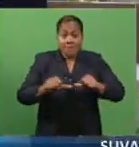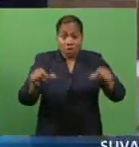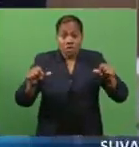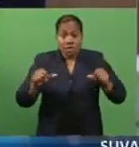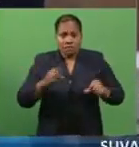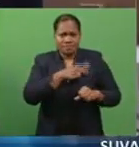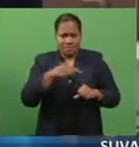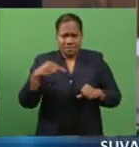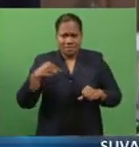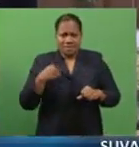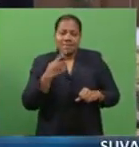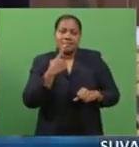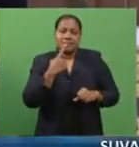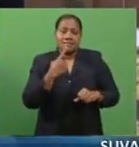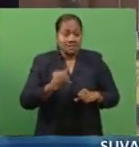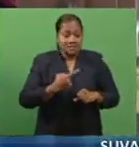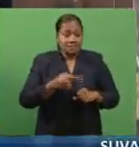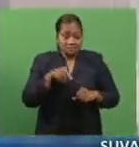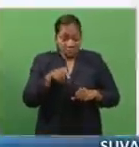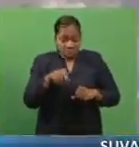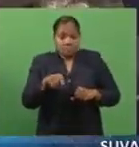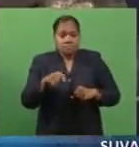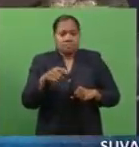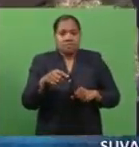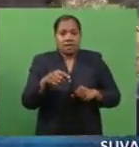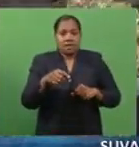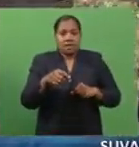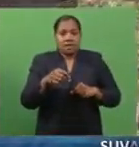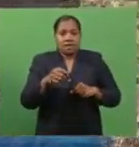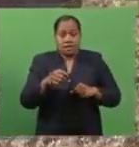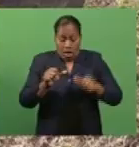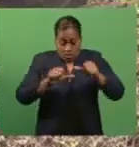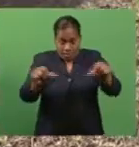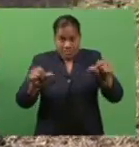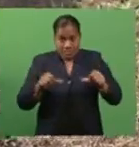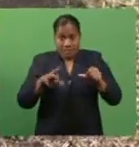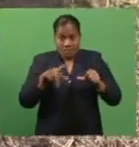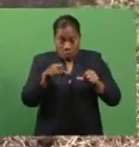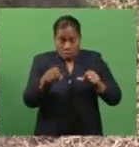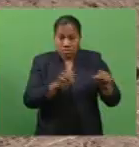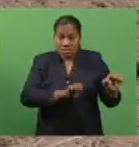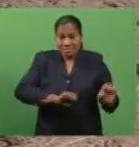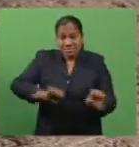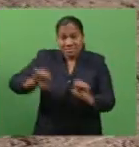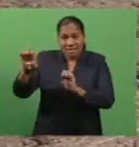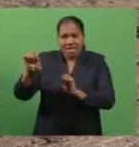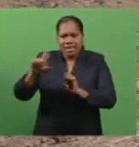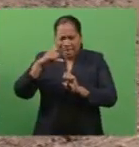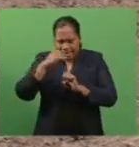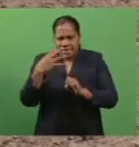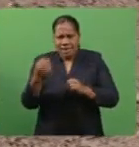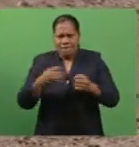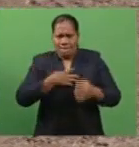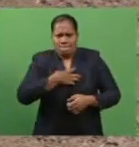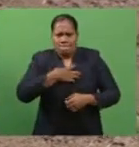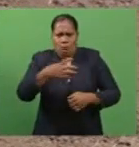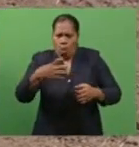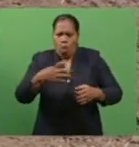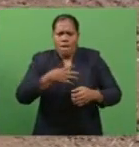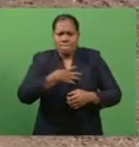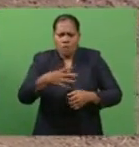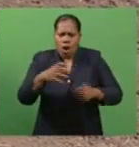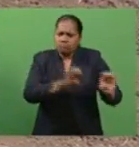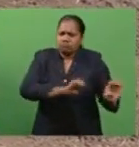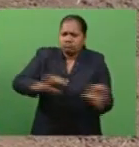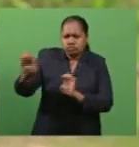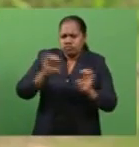Dr. Mahendra Reddy says leveraging agriculture for the export sector will require large-scale production, which means investors need to